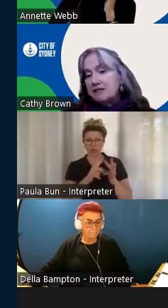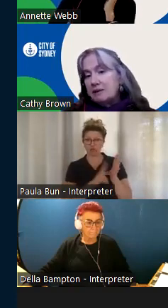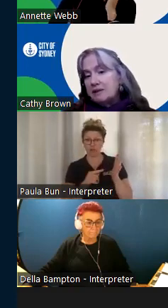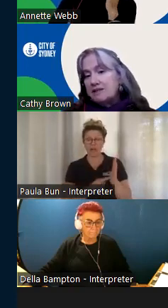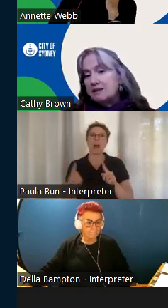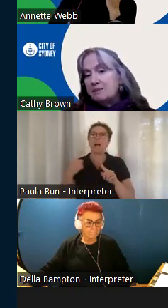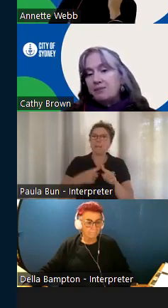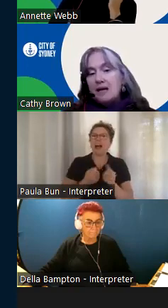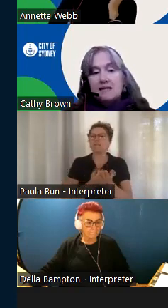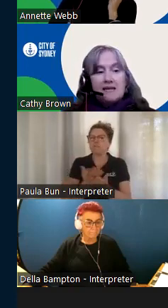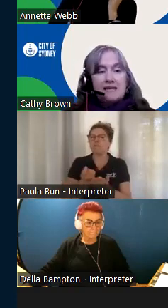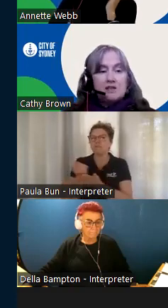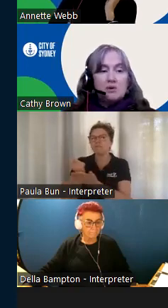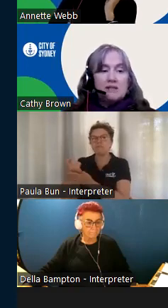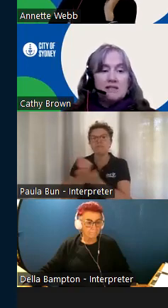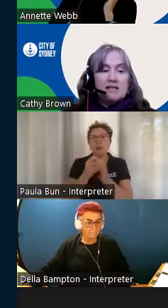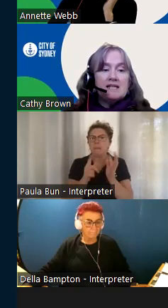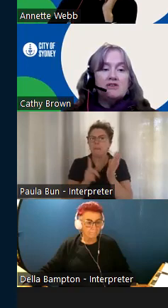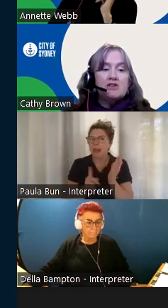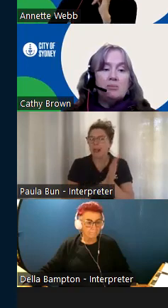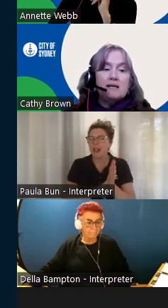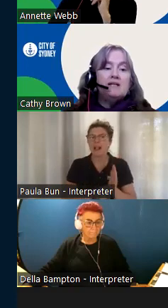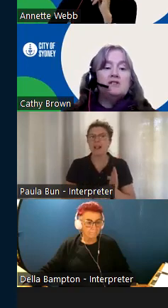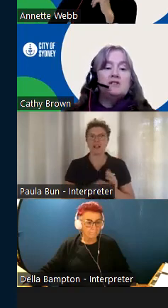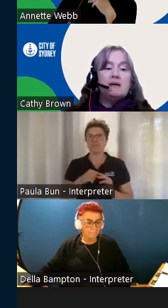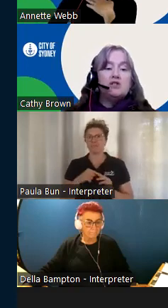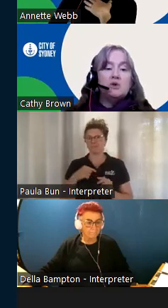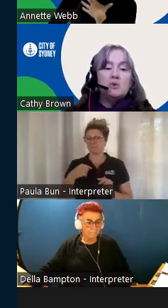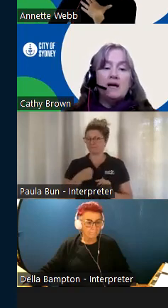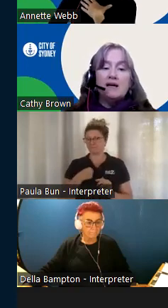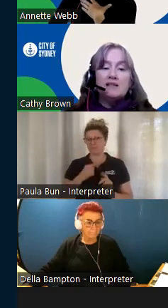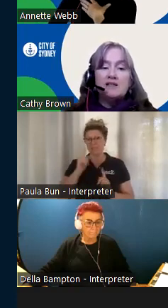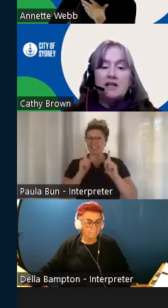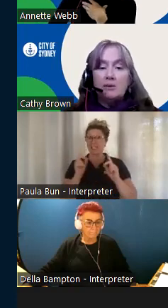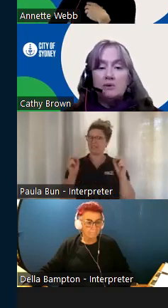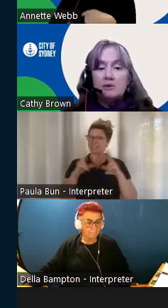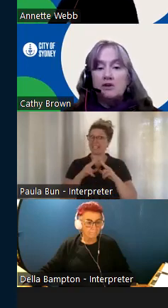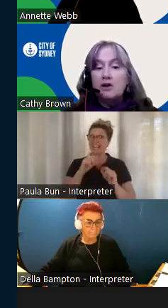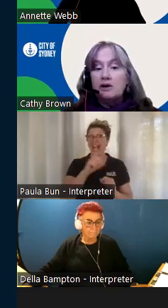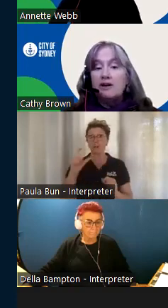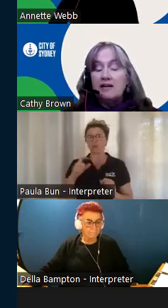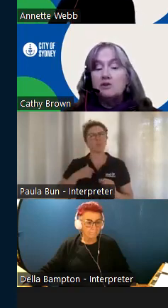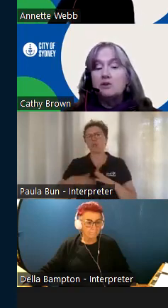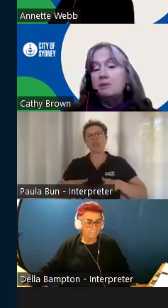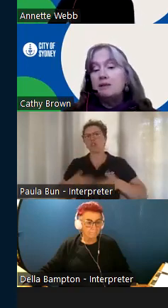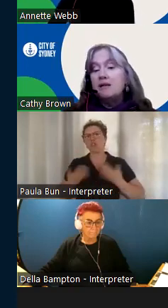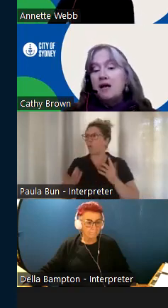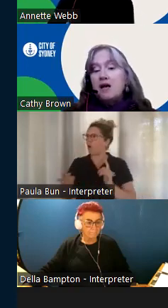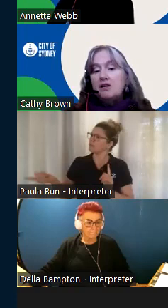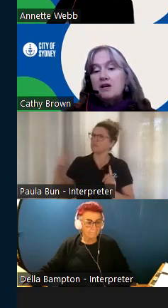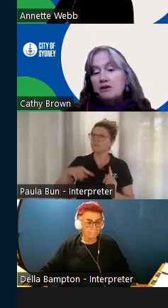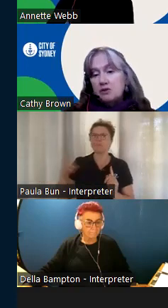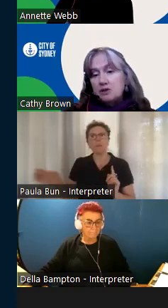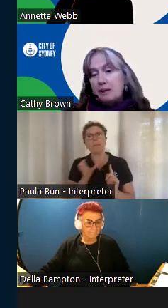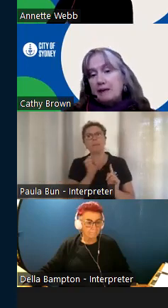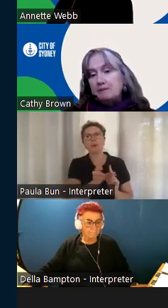other living expenses. As a landlord, the city is under an obligation to make sure we aren't signing you up to an ongoing financial commitment